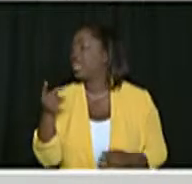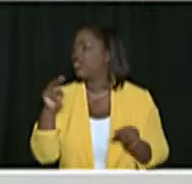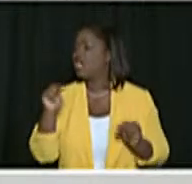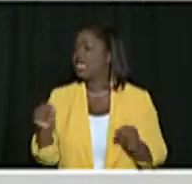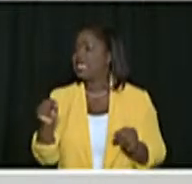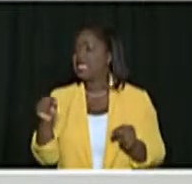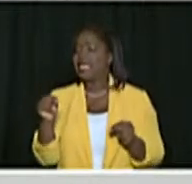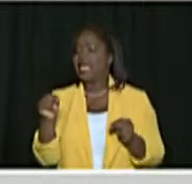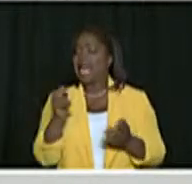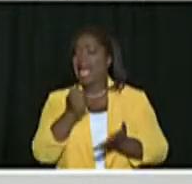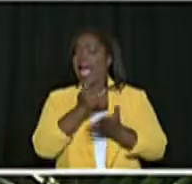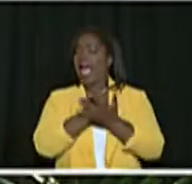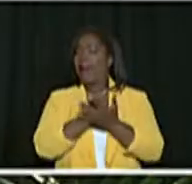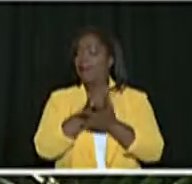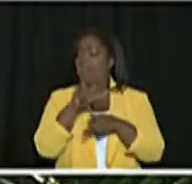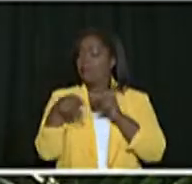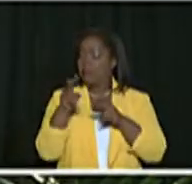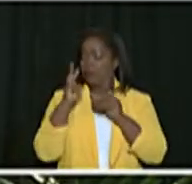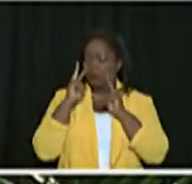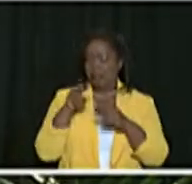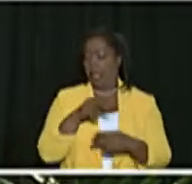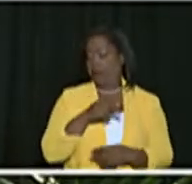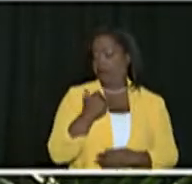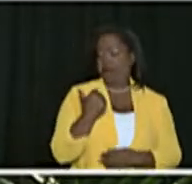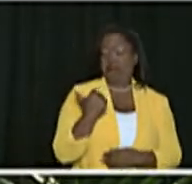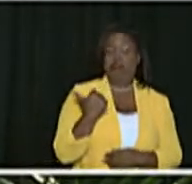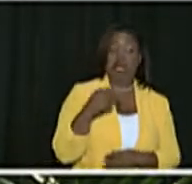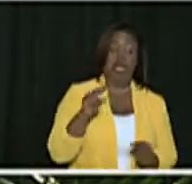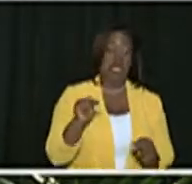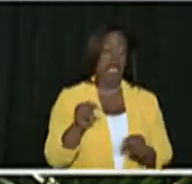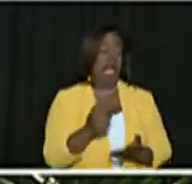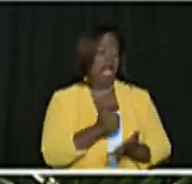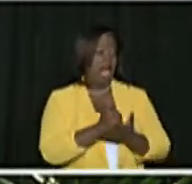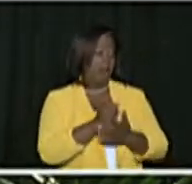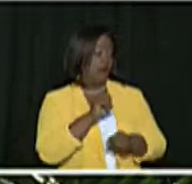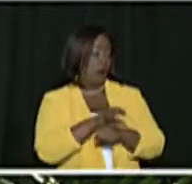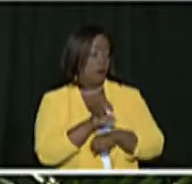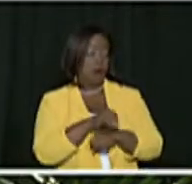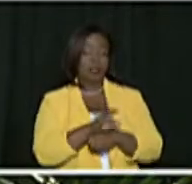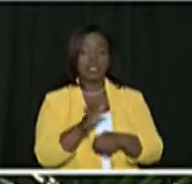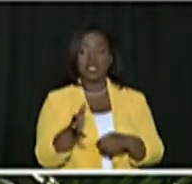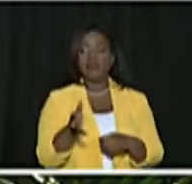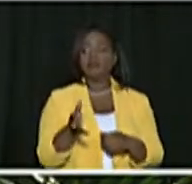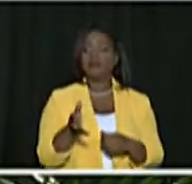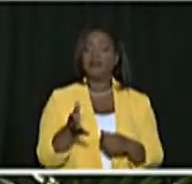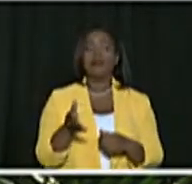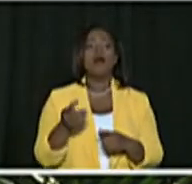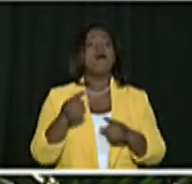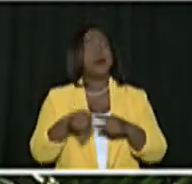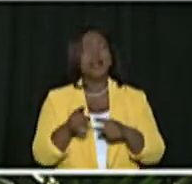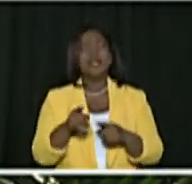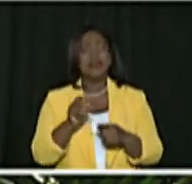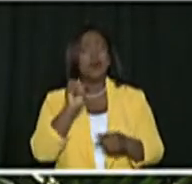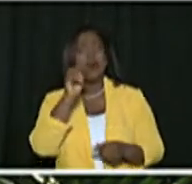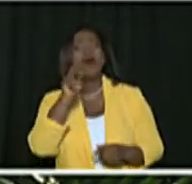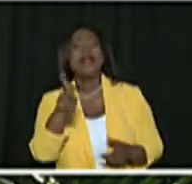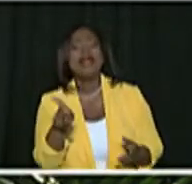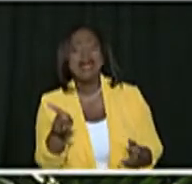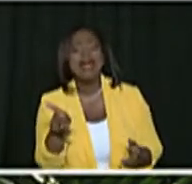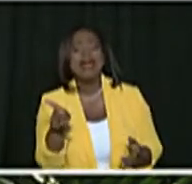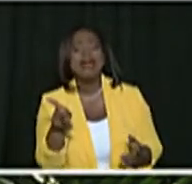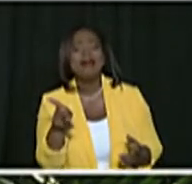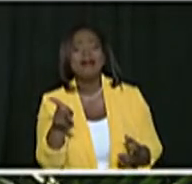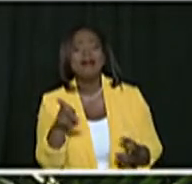okay to say, some feel a little weight today and I'm kind of depressed and boy, I'm stressed out, I'm in a no war go on, and it's okay to reach out and ask for